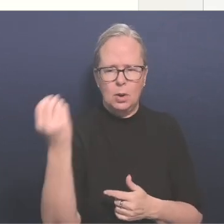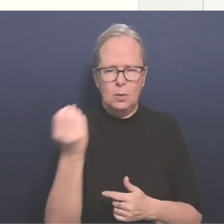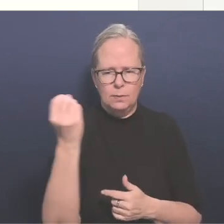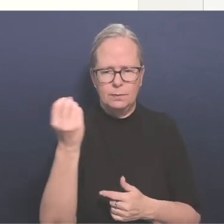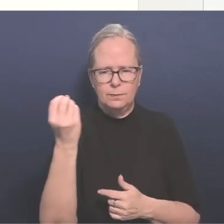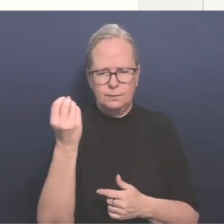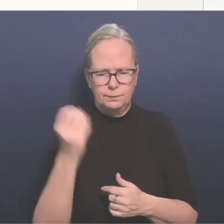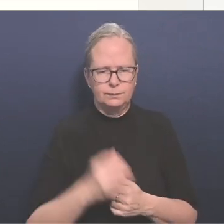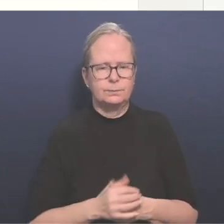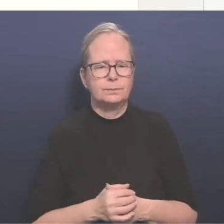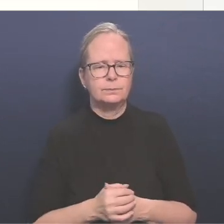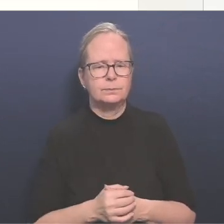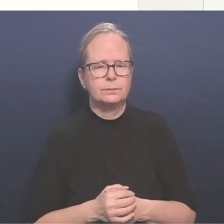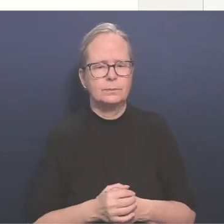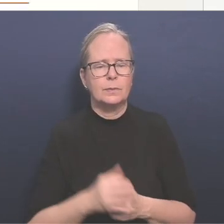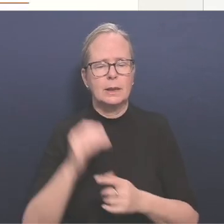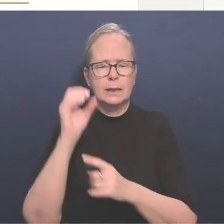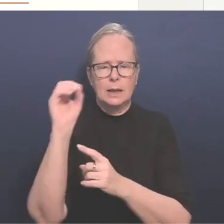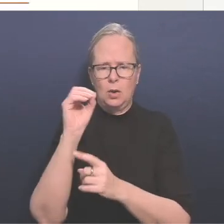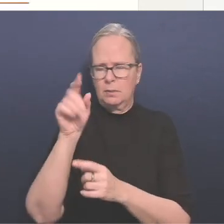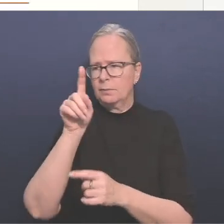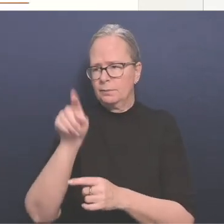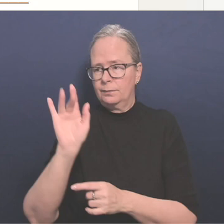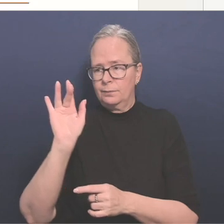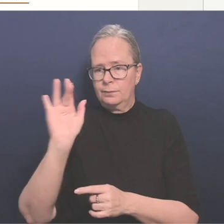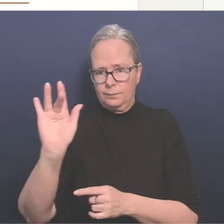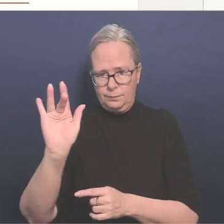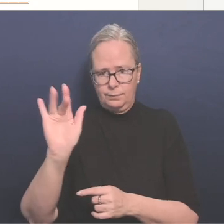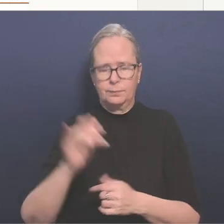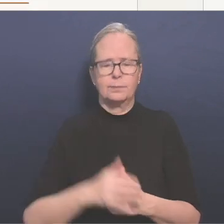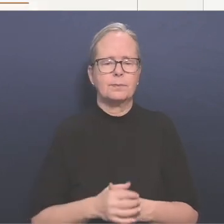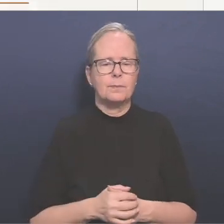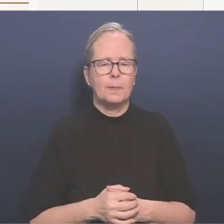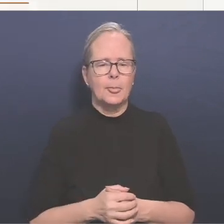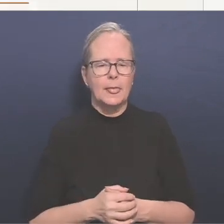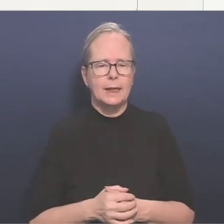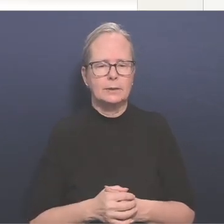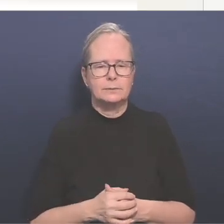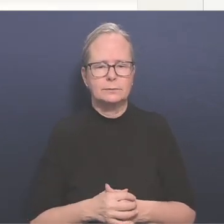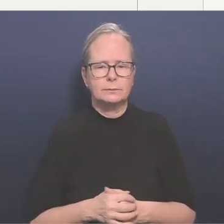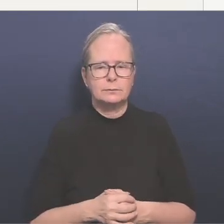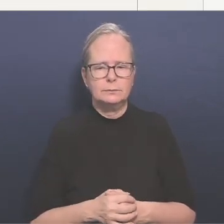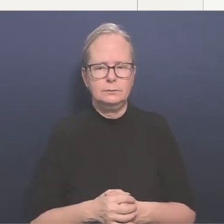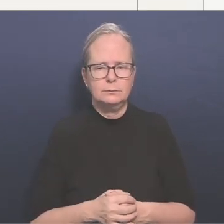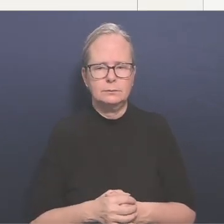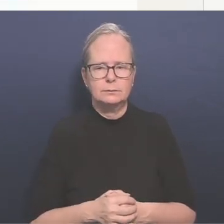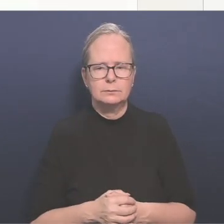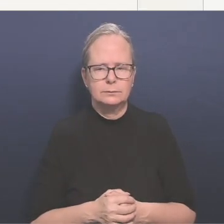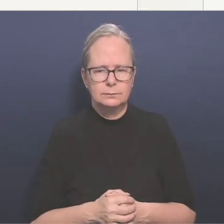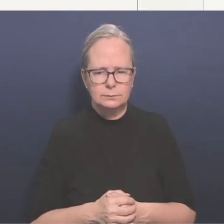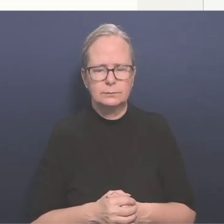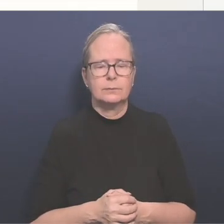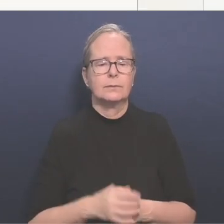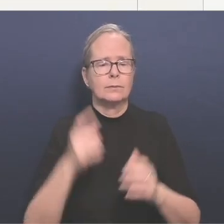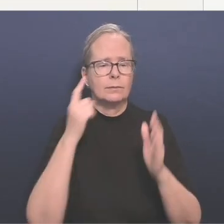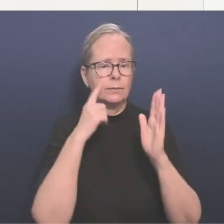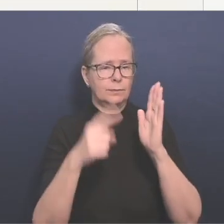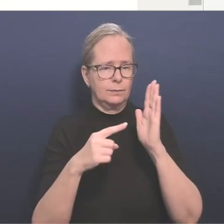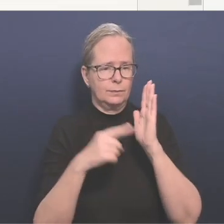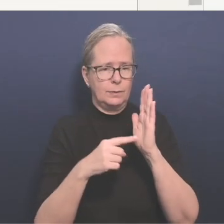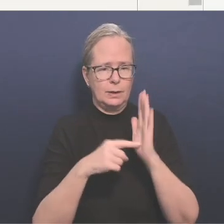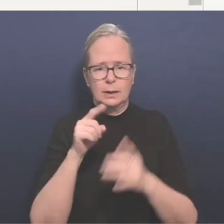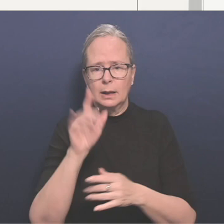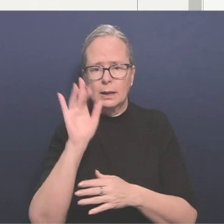can be, is your client a newcomer? Is your client disabled? Did your client just have a child or caring for a